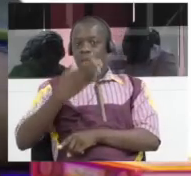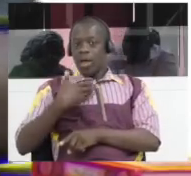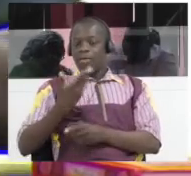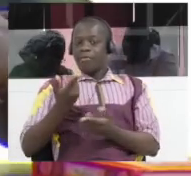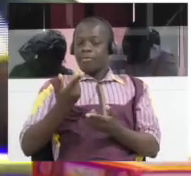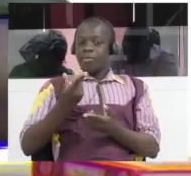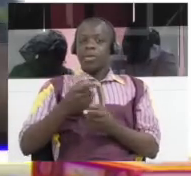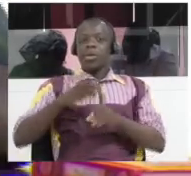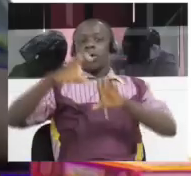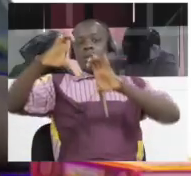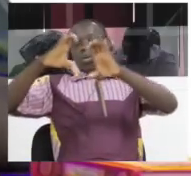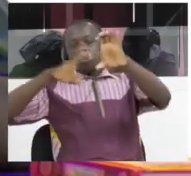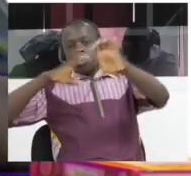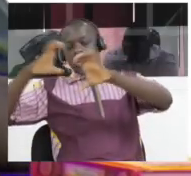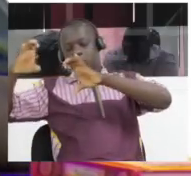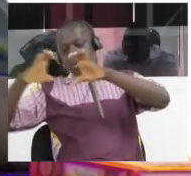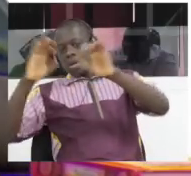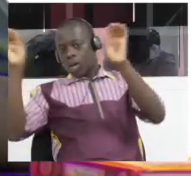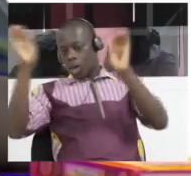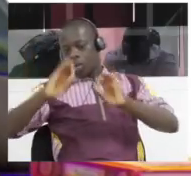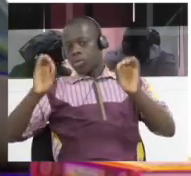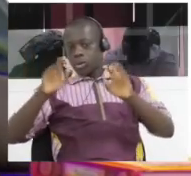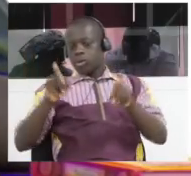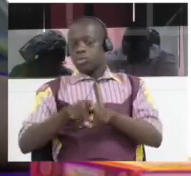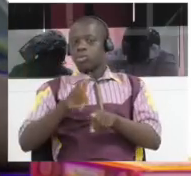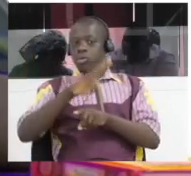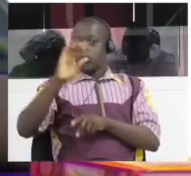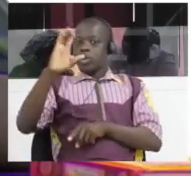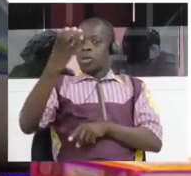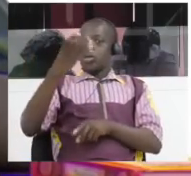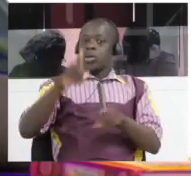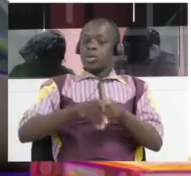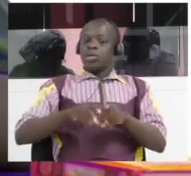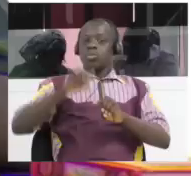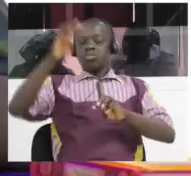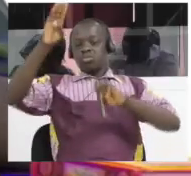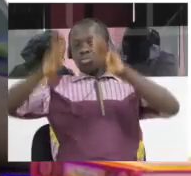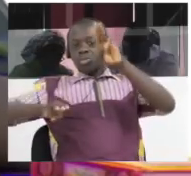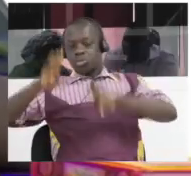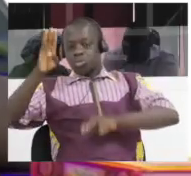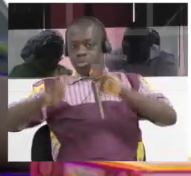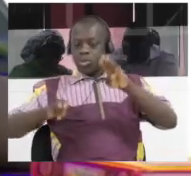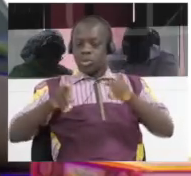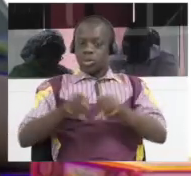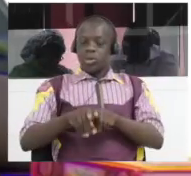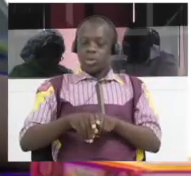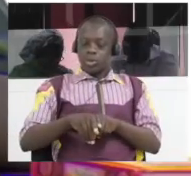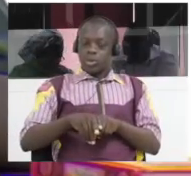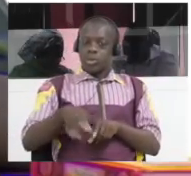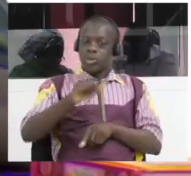of radio communication means, then we were not able to monitor them and